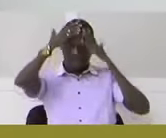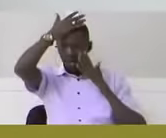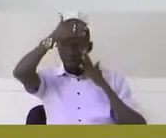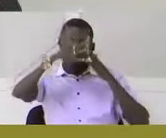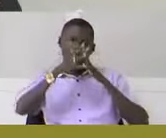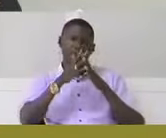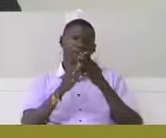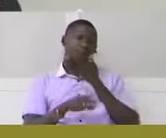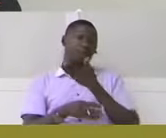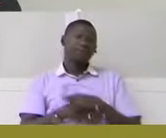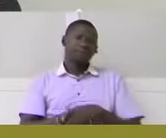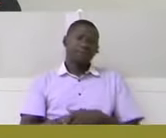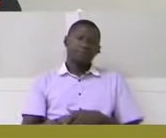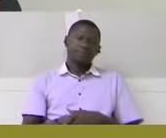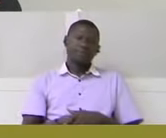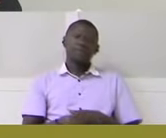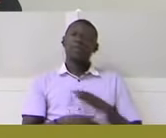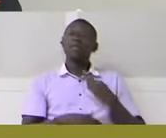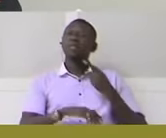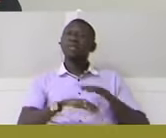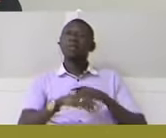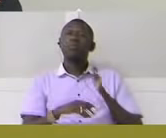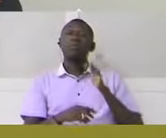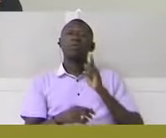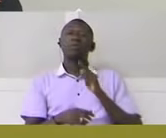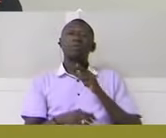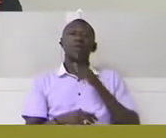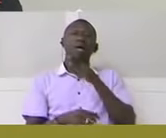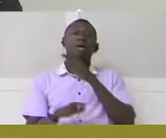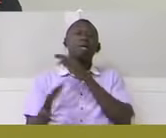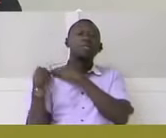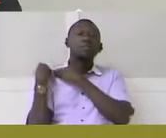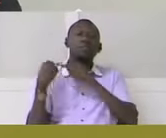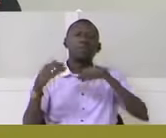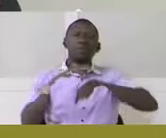that point, what was her role in the convoy?